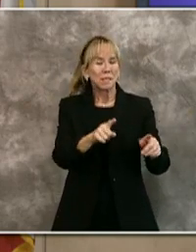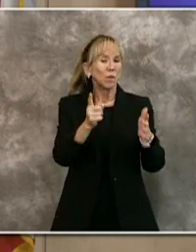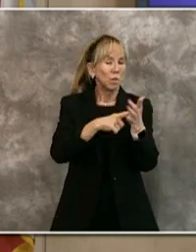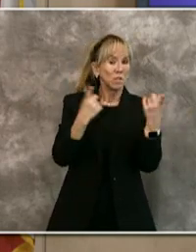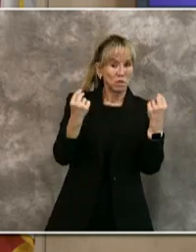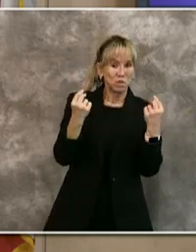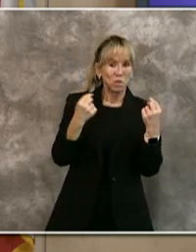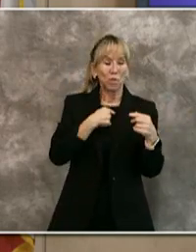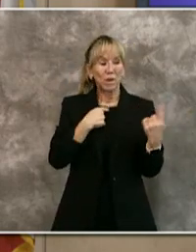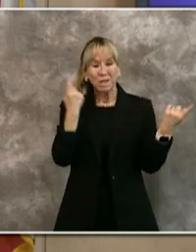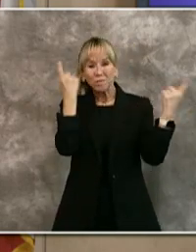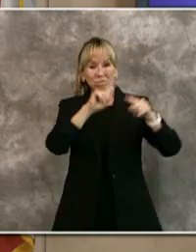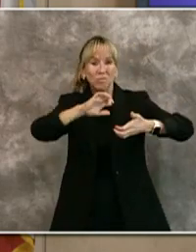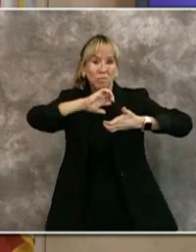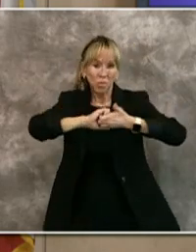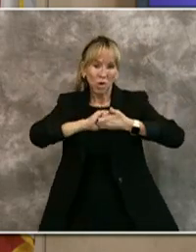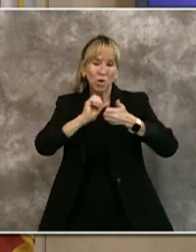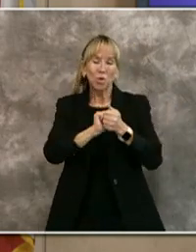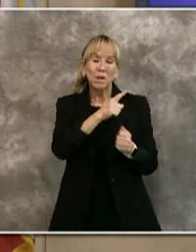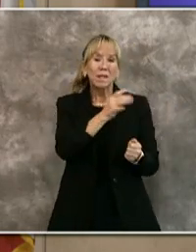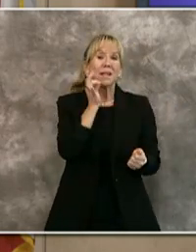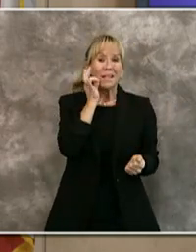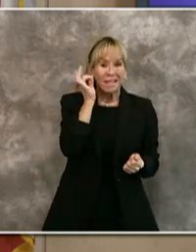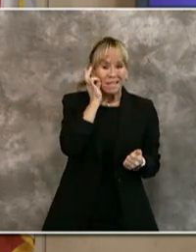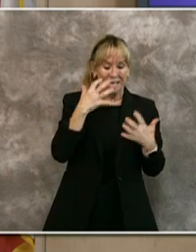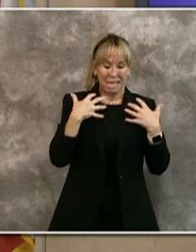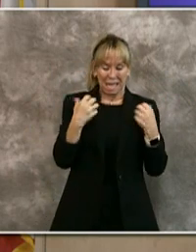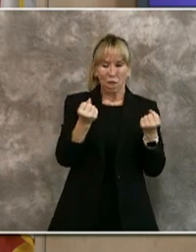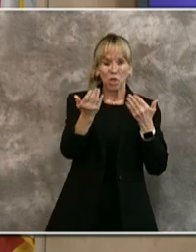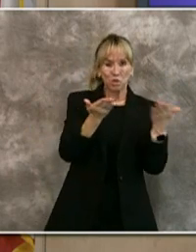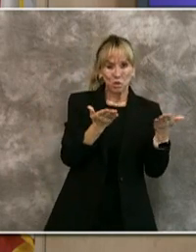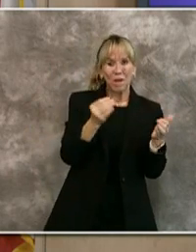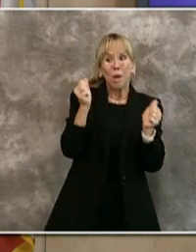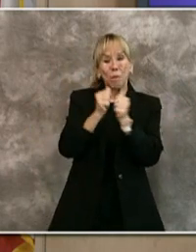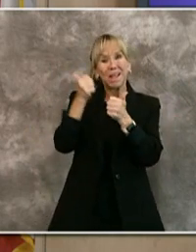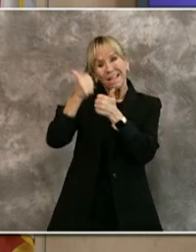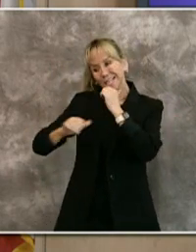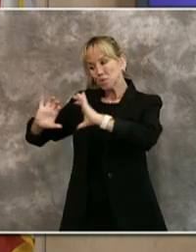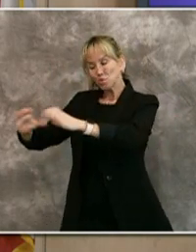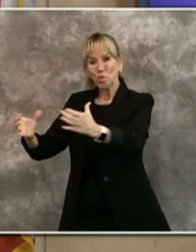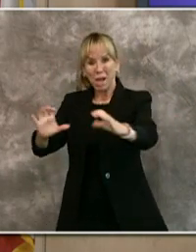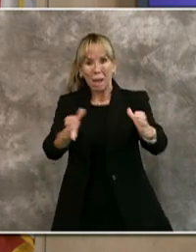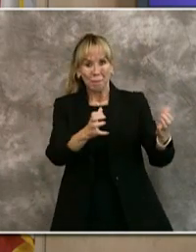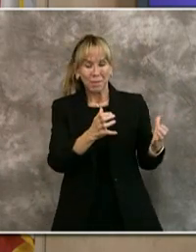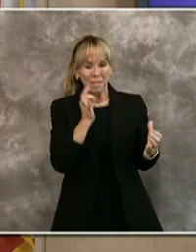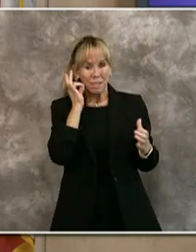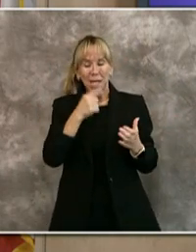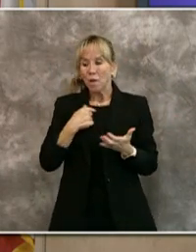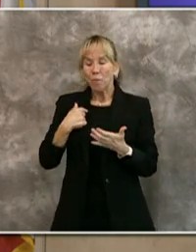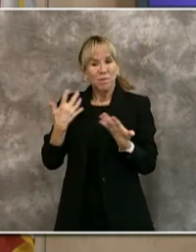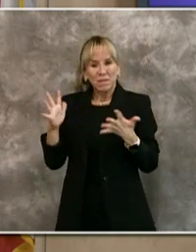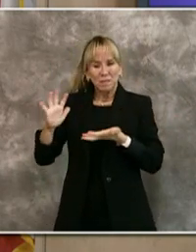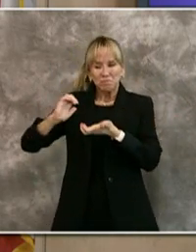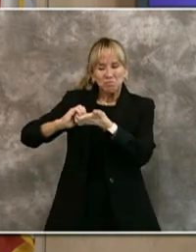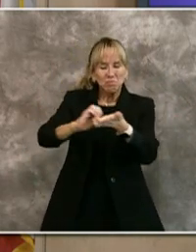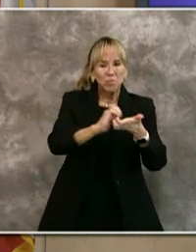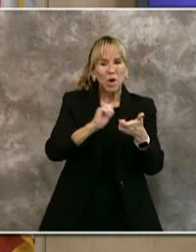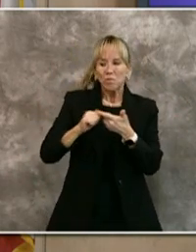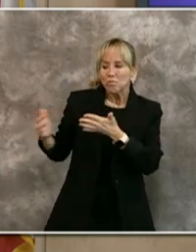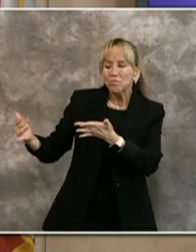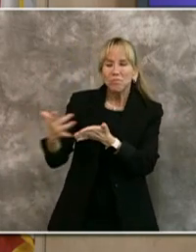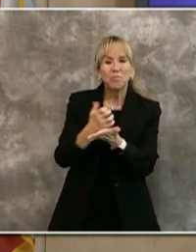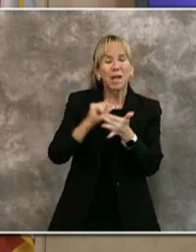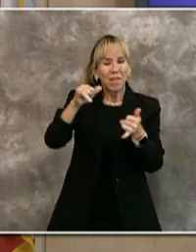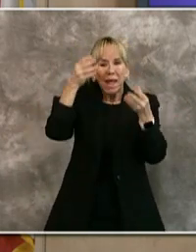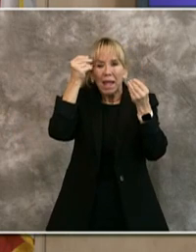Indian Health Services and with the tribes themselves to gather as much information as possible to determine